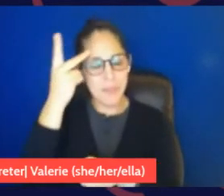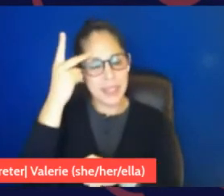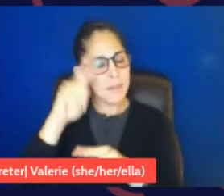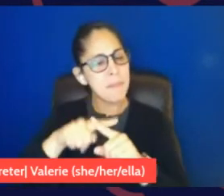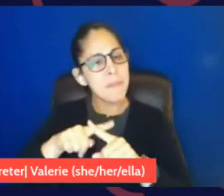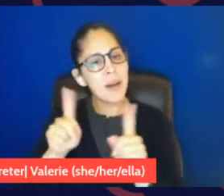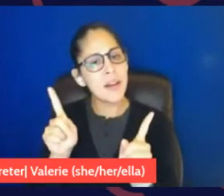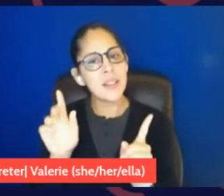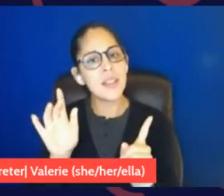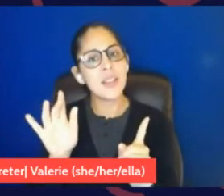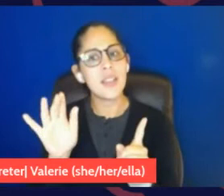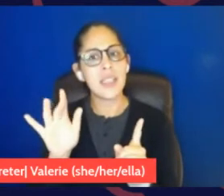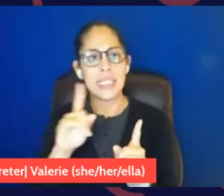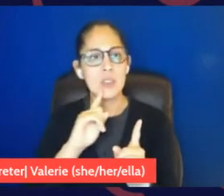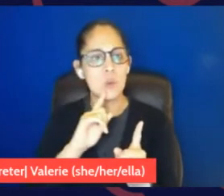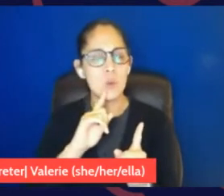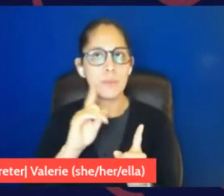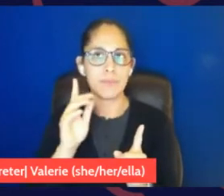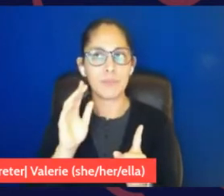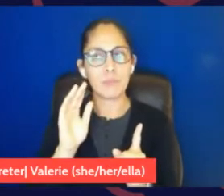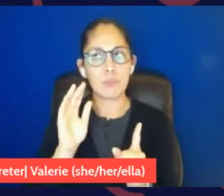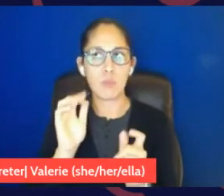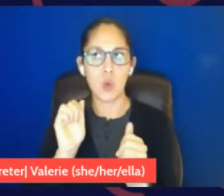it's actually